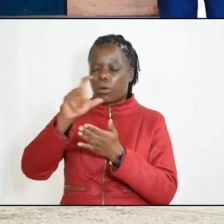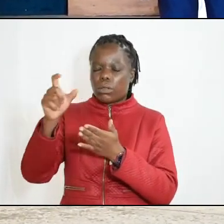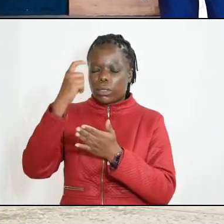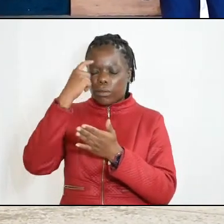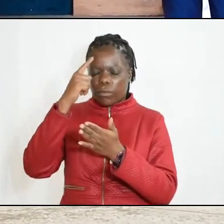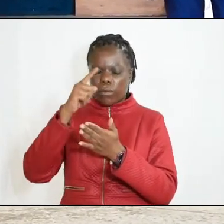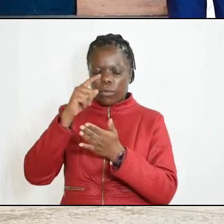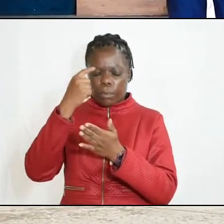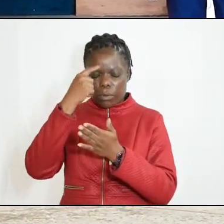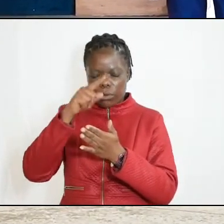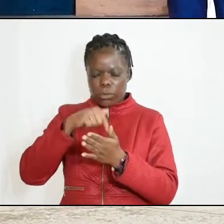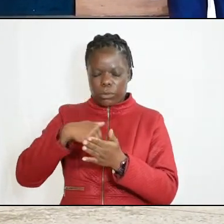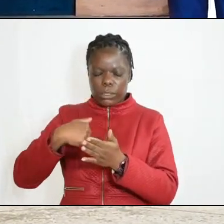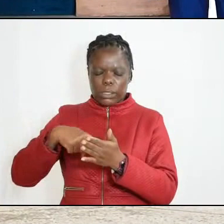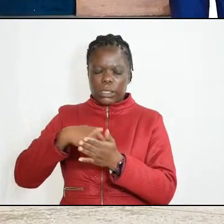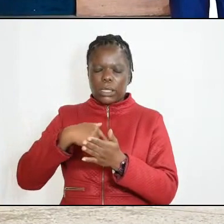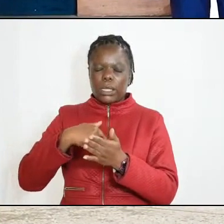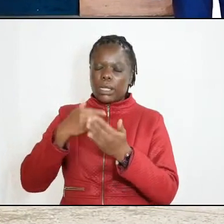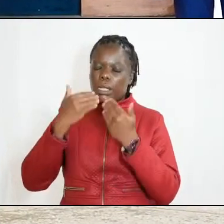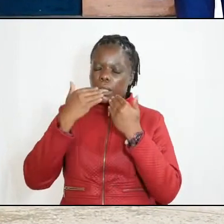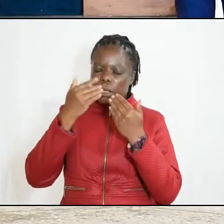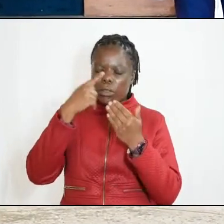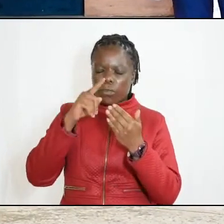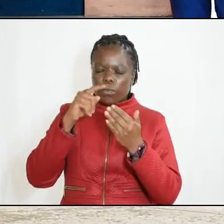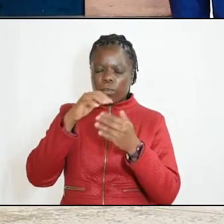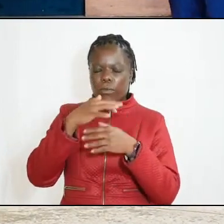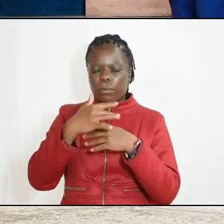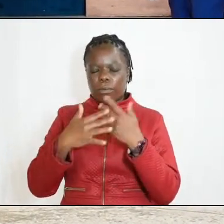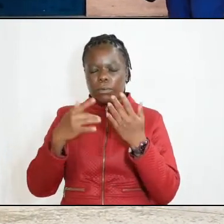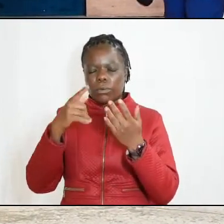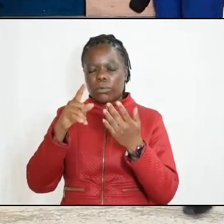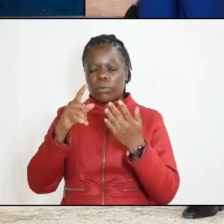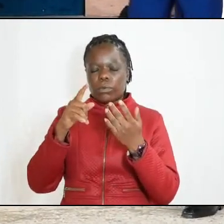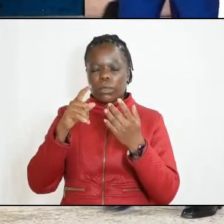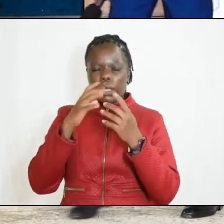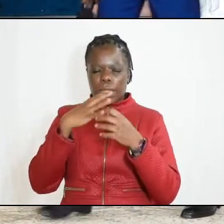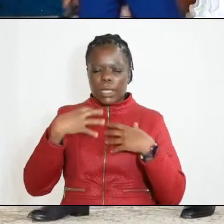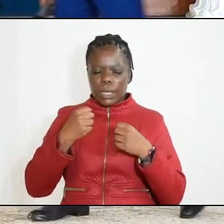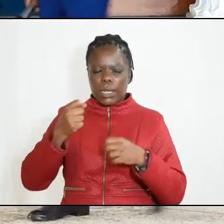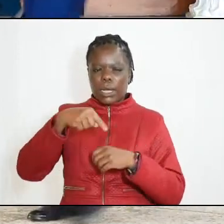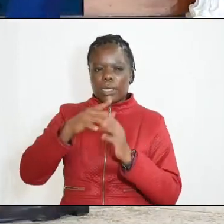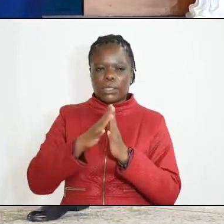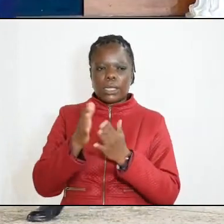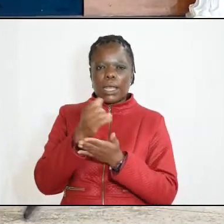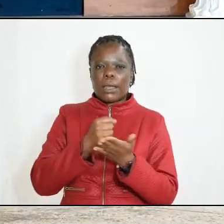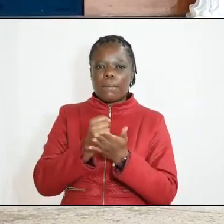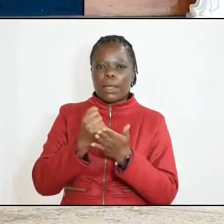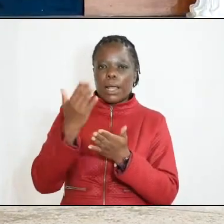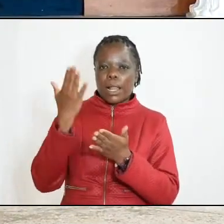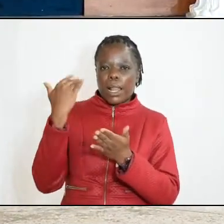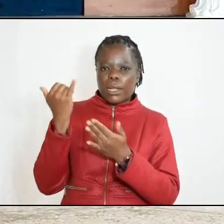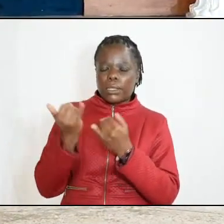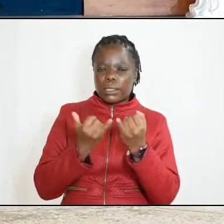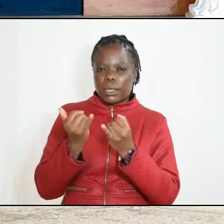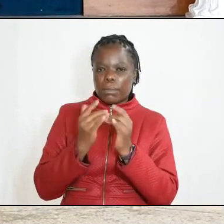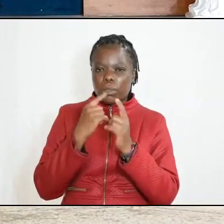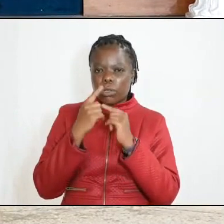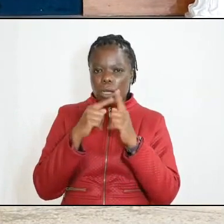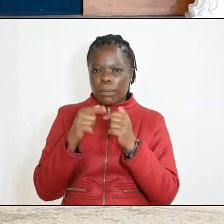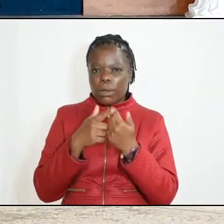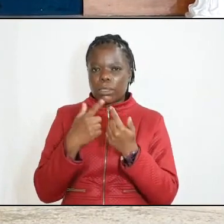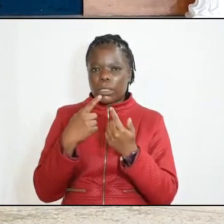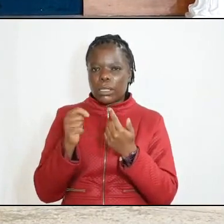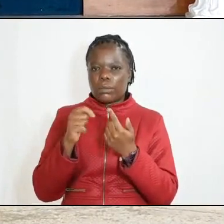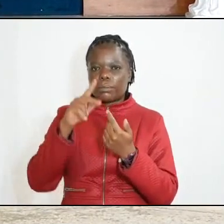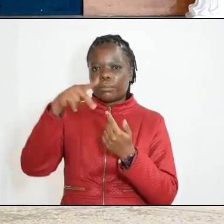you, Jesus, that by your stripes we are healed. Amen. Amen. Last Sabbath, we learnt about the condemnation of Jesus